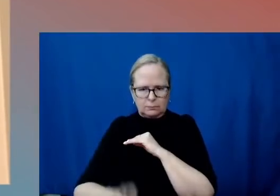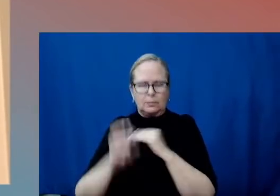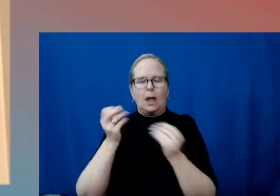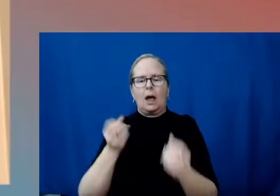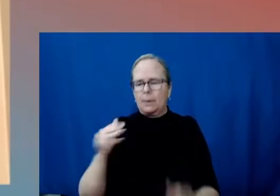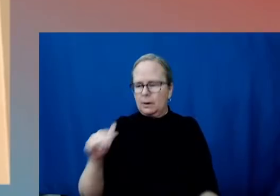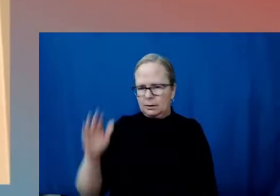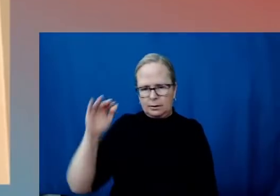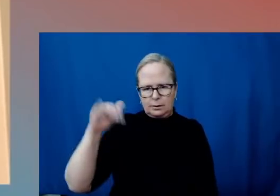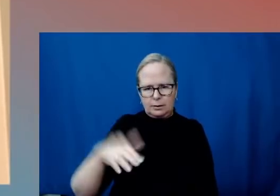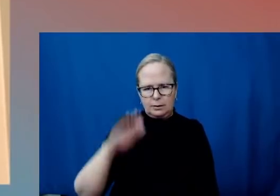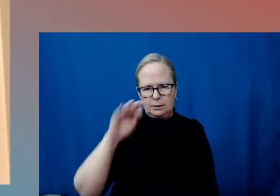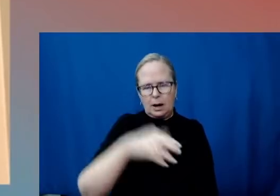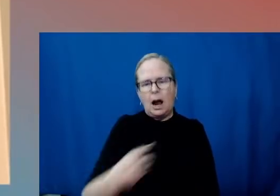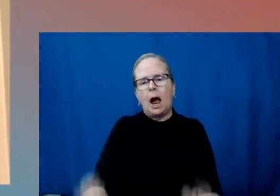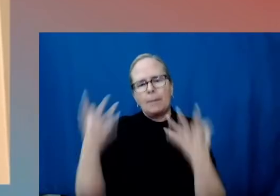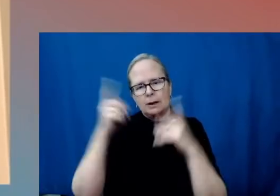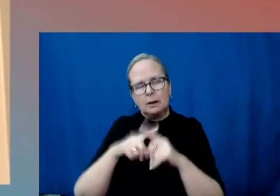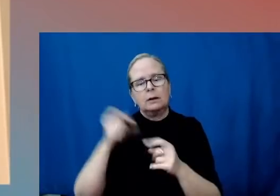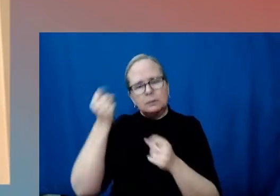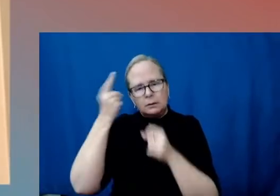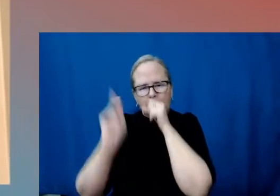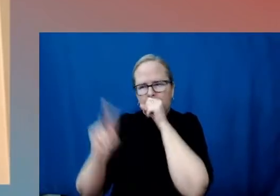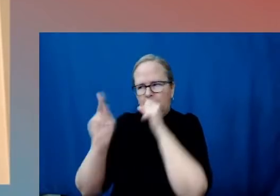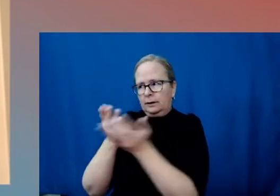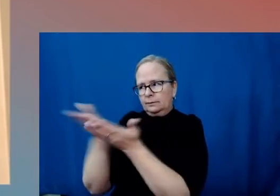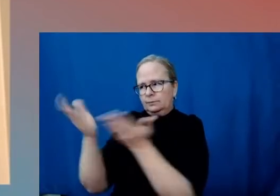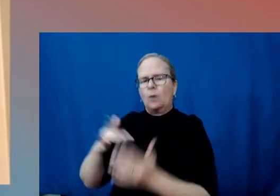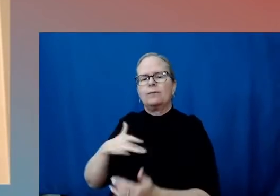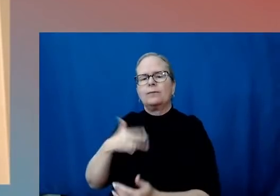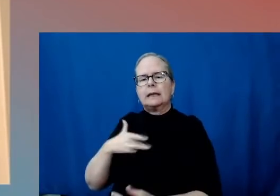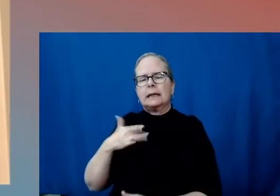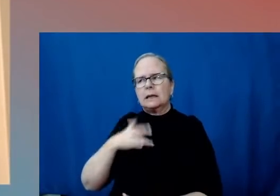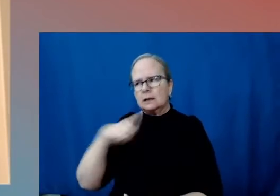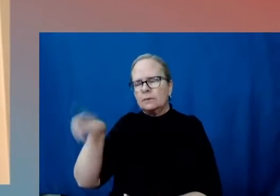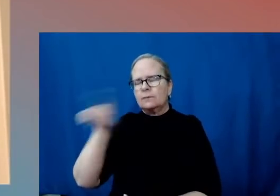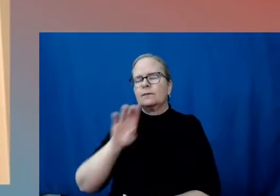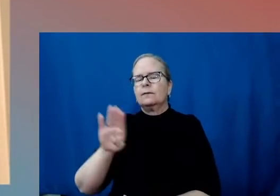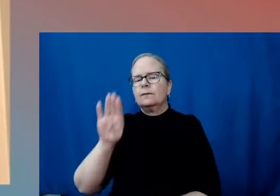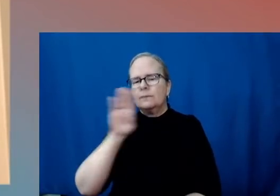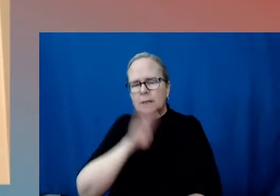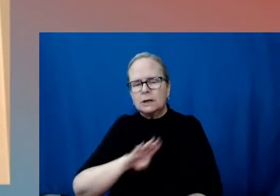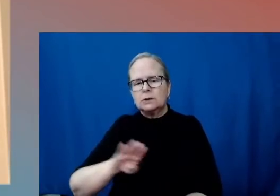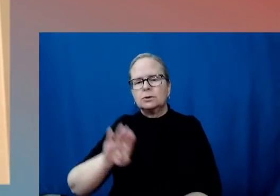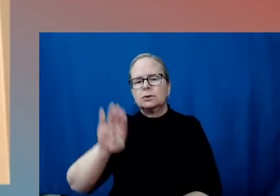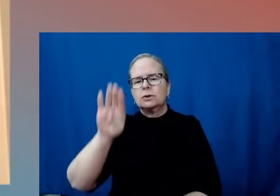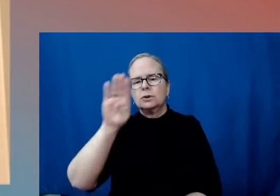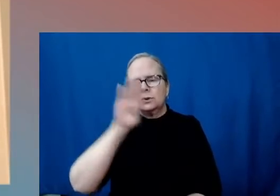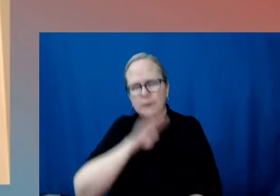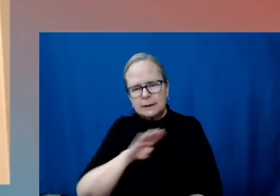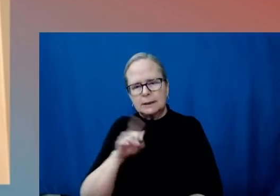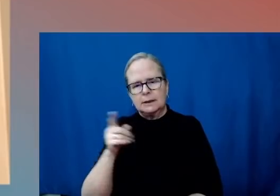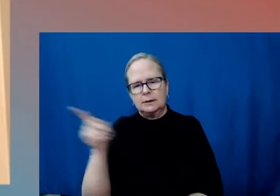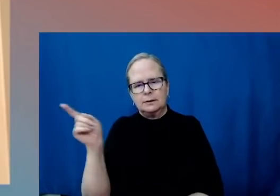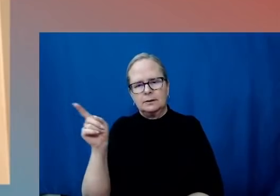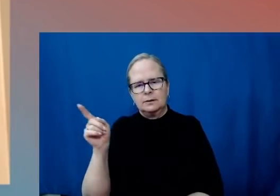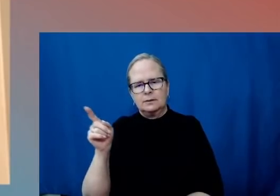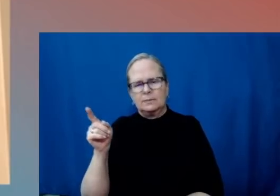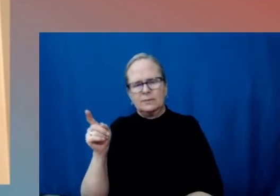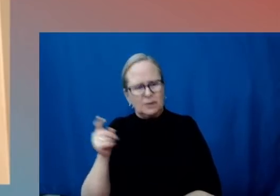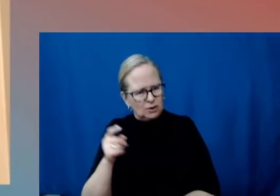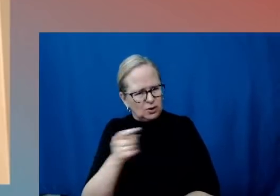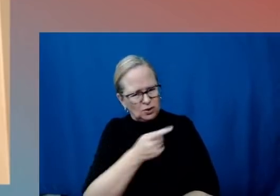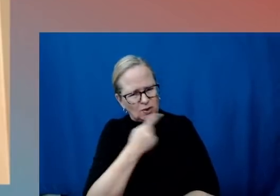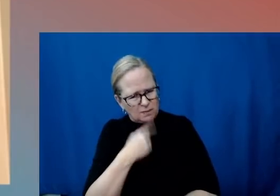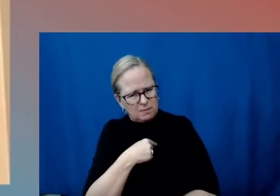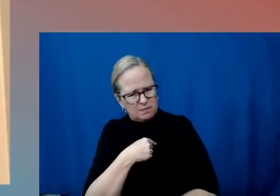understand the frustration that I hear in people's voices or on Twitter about these waves and how, like, you told